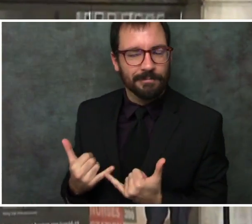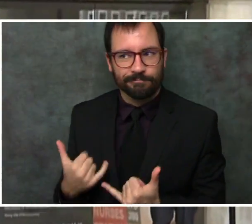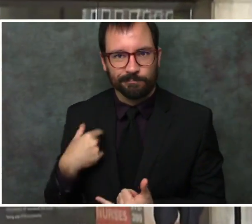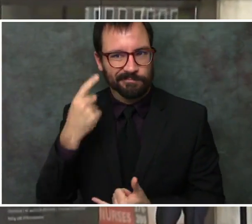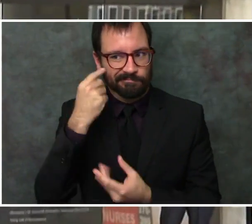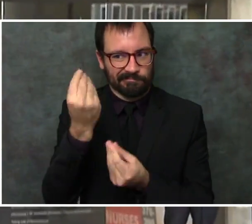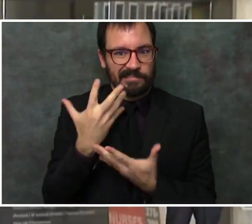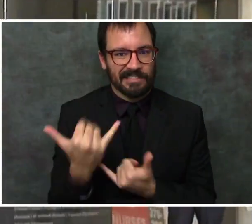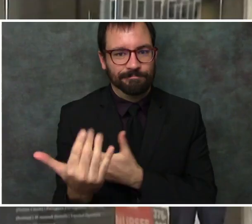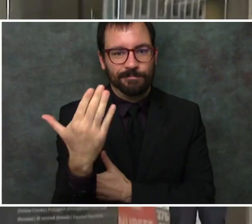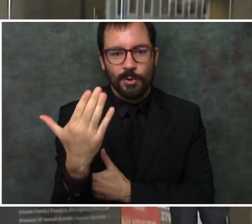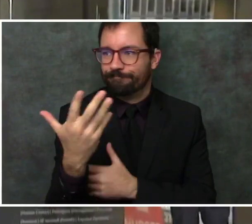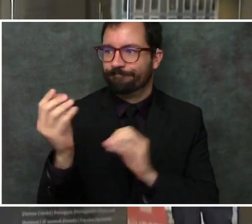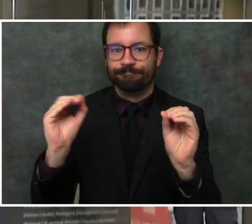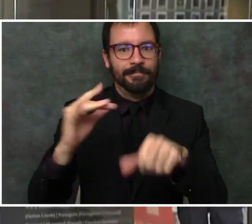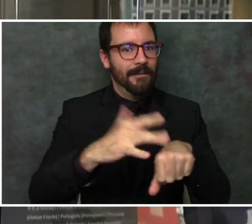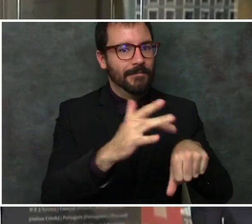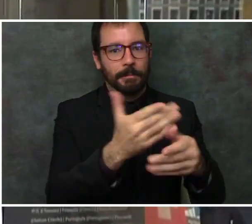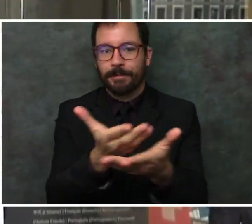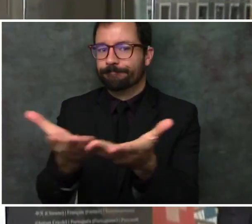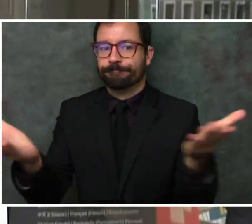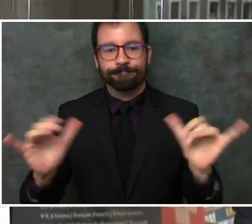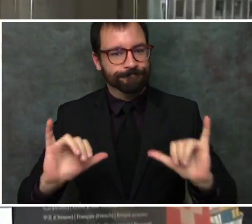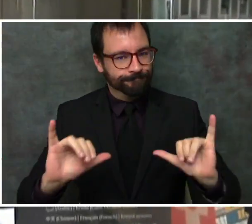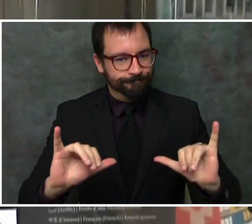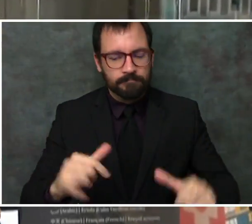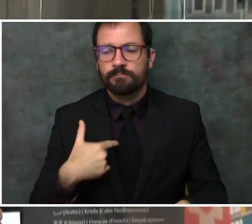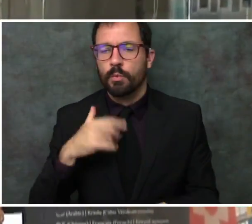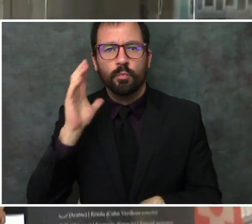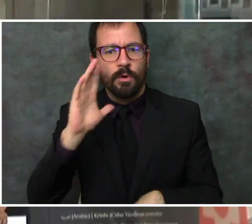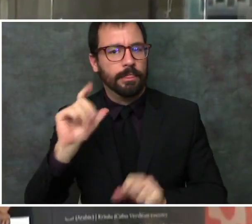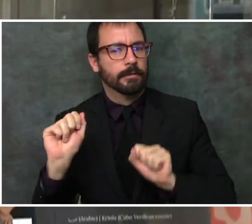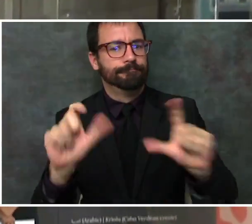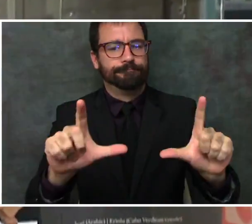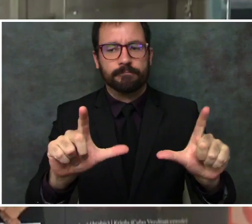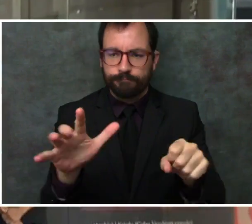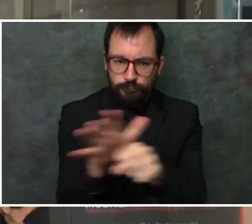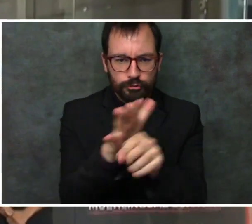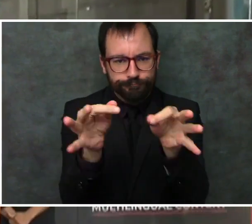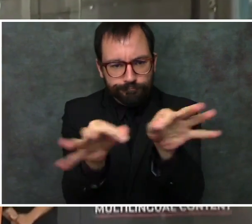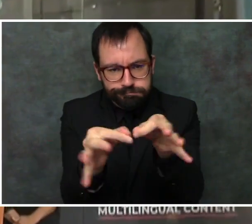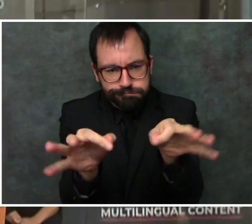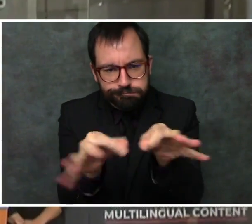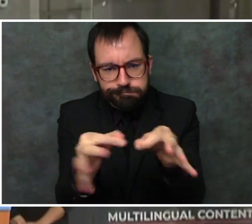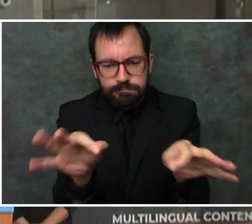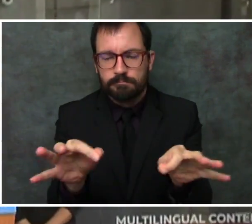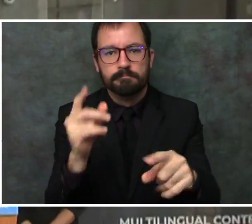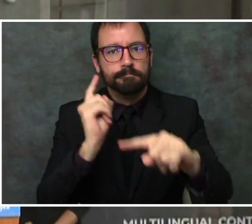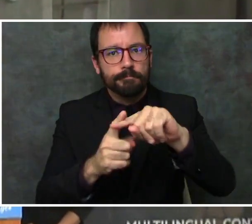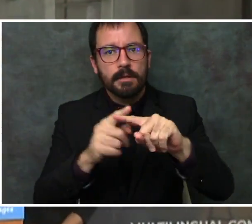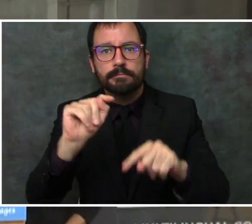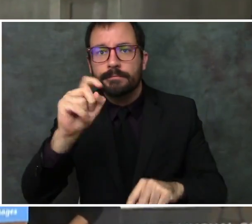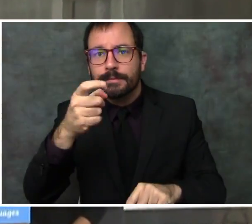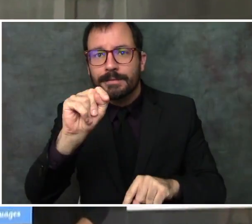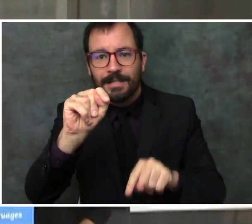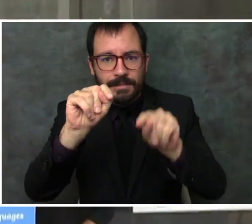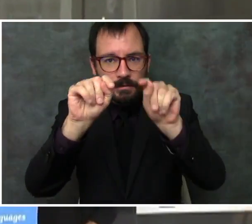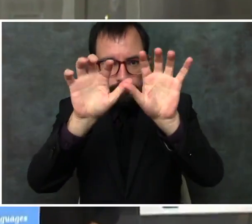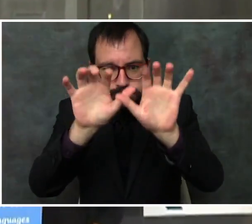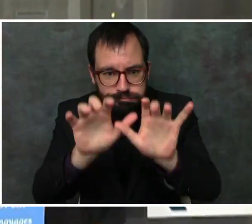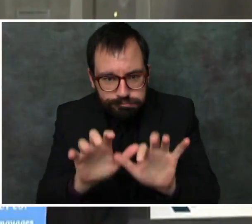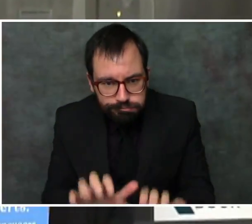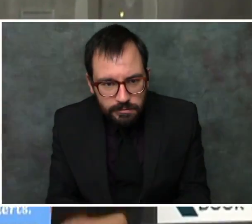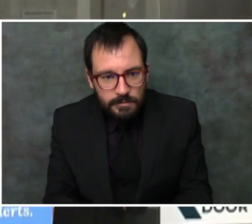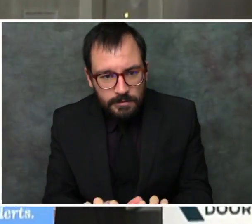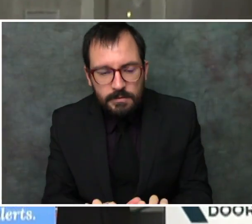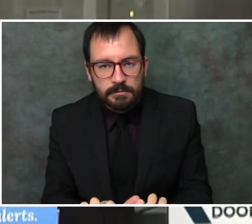We learned this morning that there wasn't one available for us. We'll be posting a fully captioned video of this news conference as